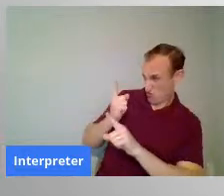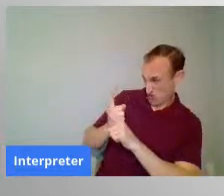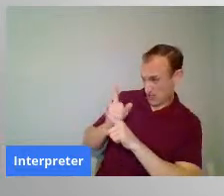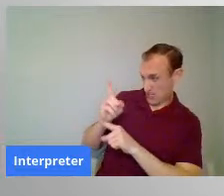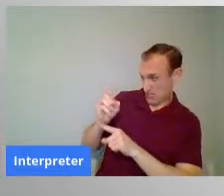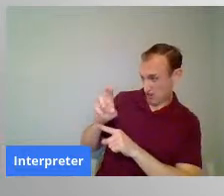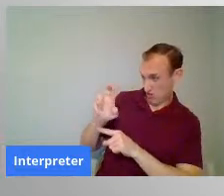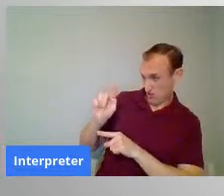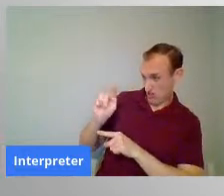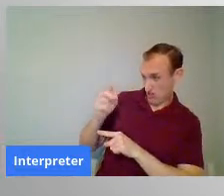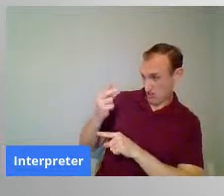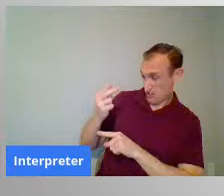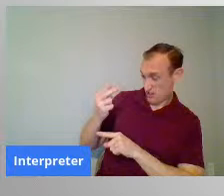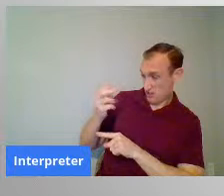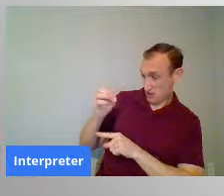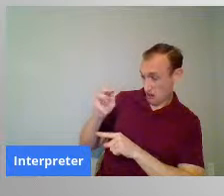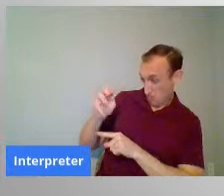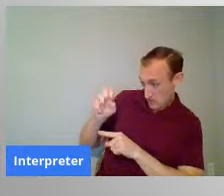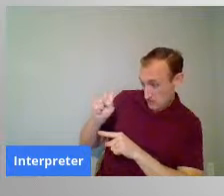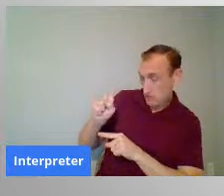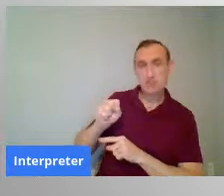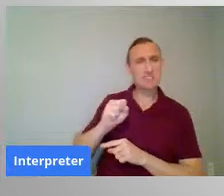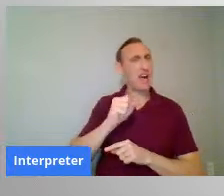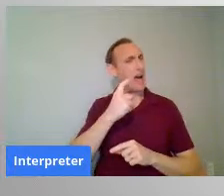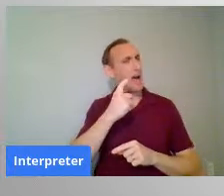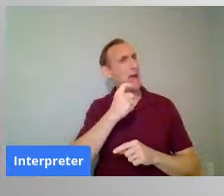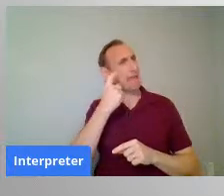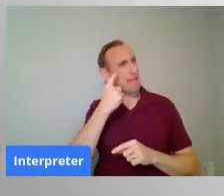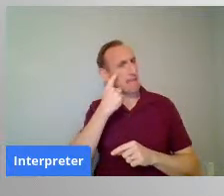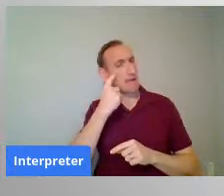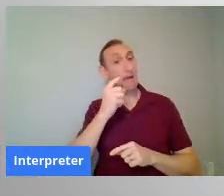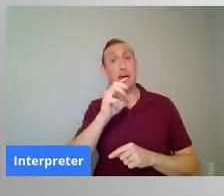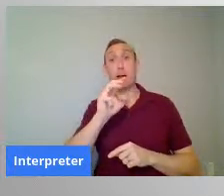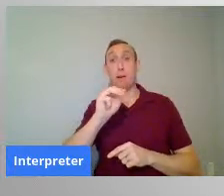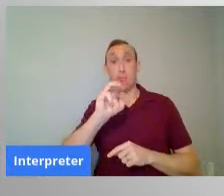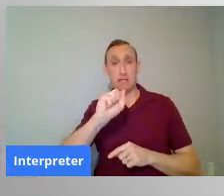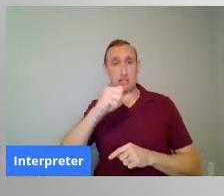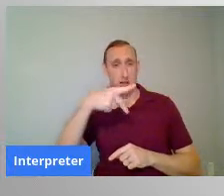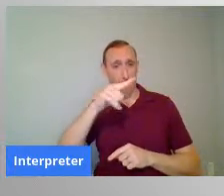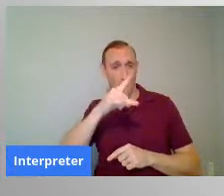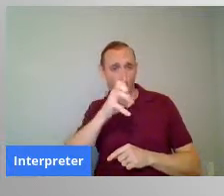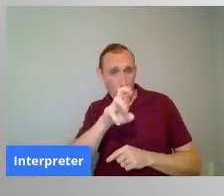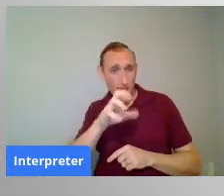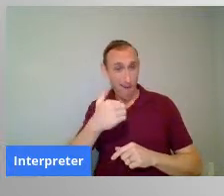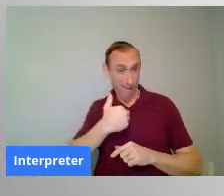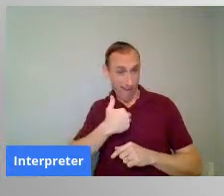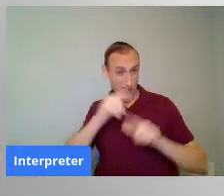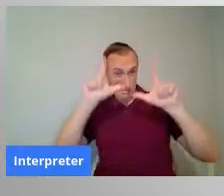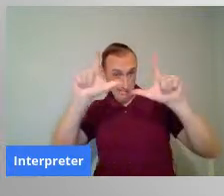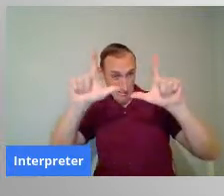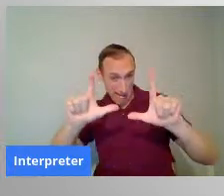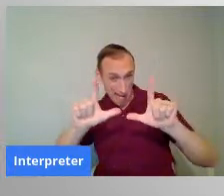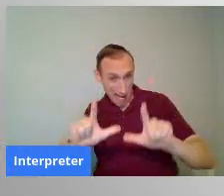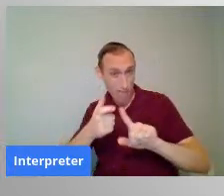other And people would be interested too. I'm sorry. Ms. Palmer, I don't know if she has that slideshow or if he